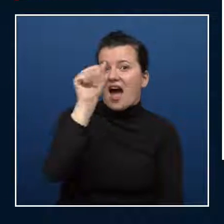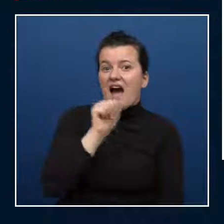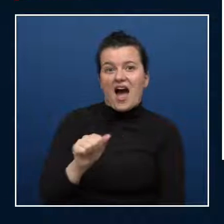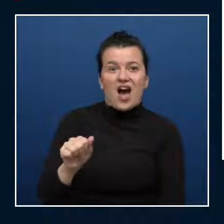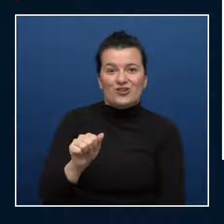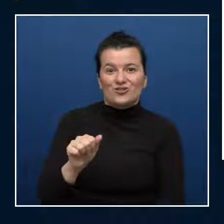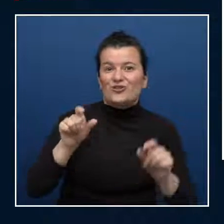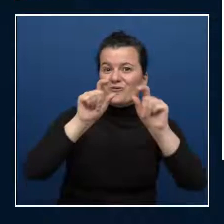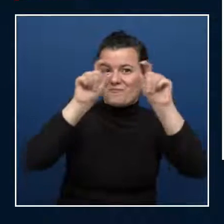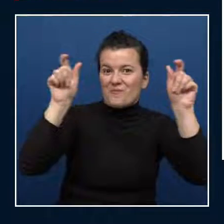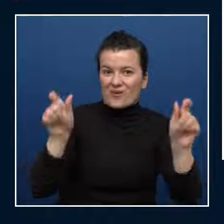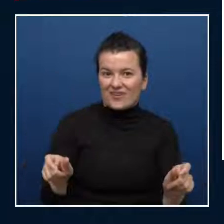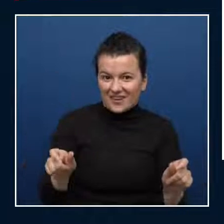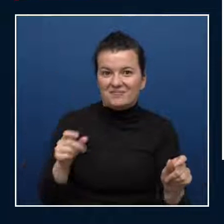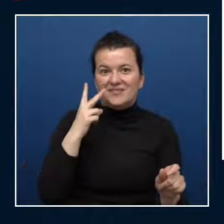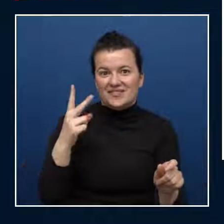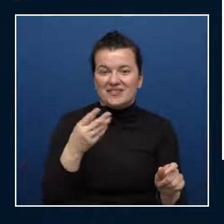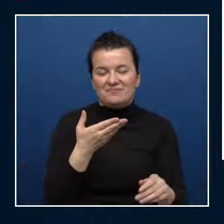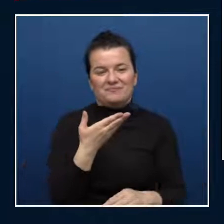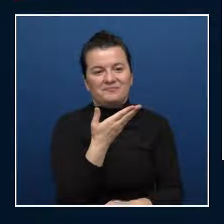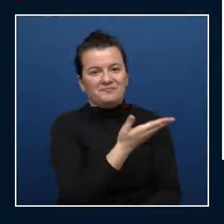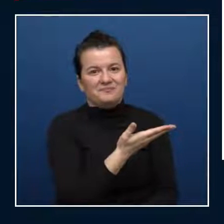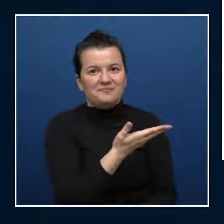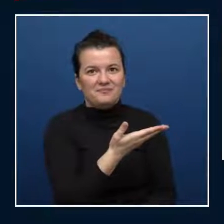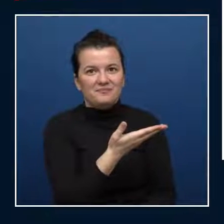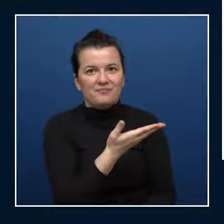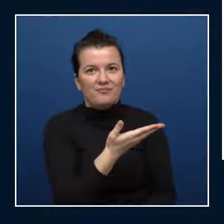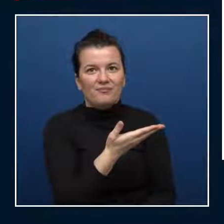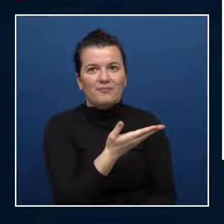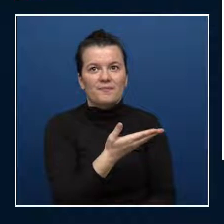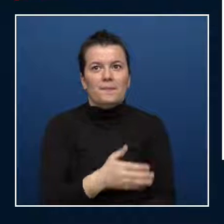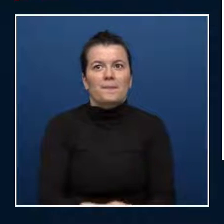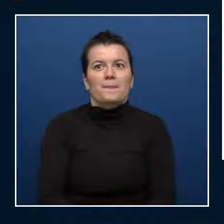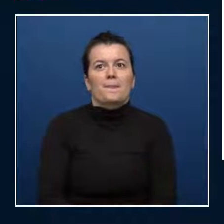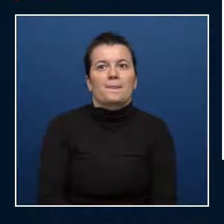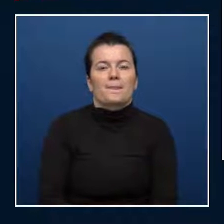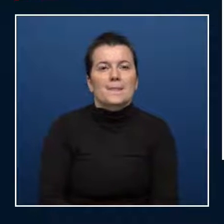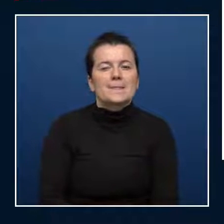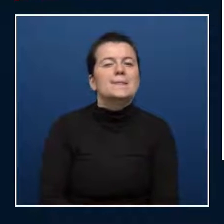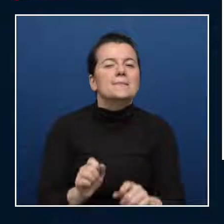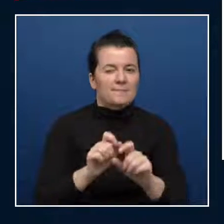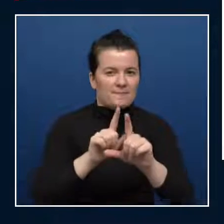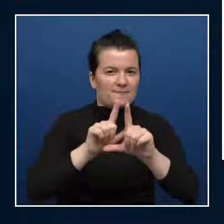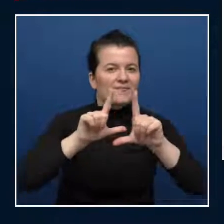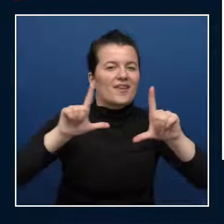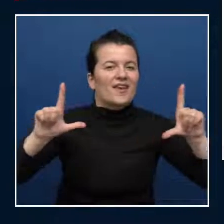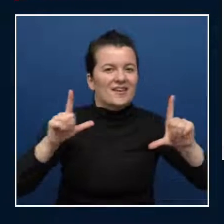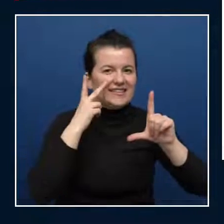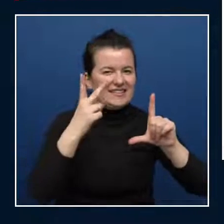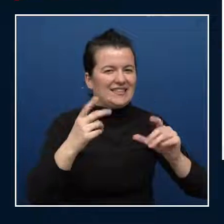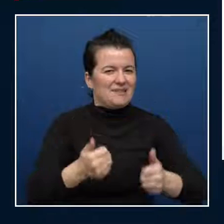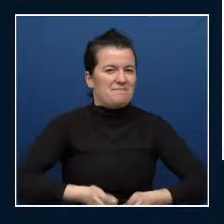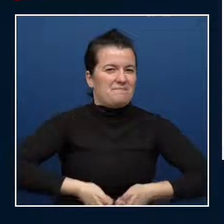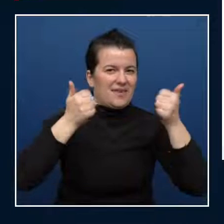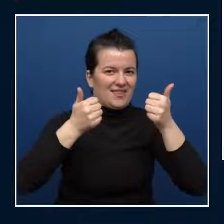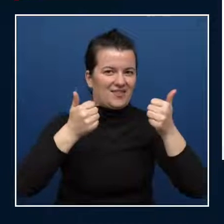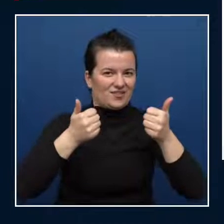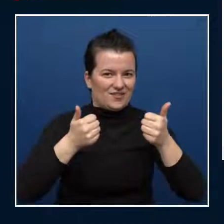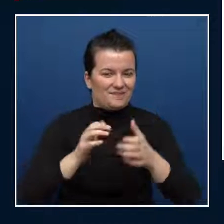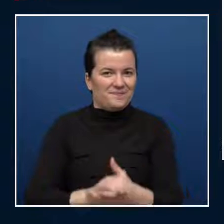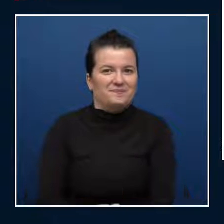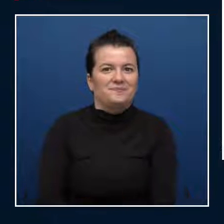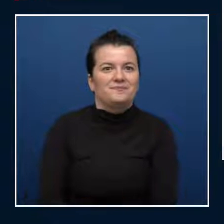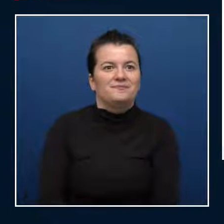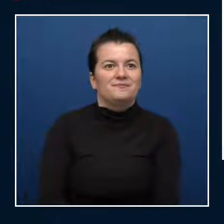can see the Azure Portal here, and let me full screen this so as you get the best view. I've been playing with a lot of